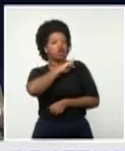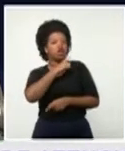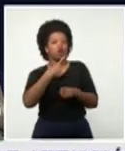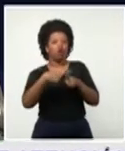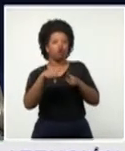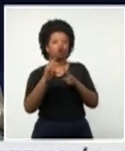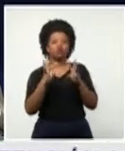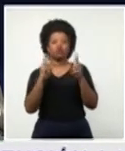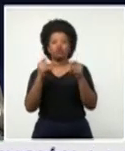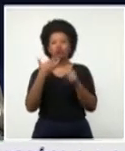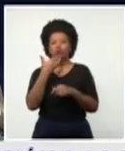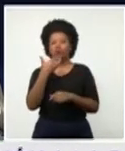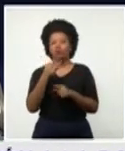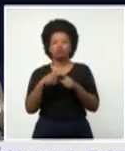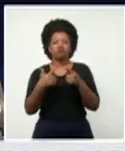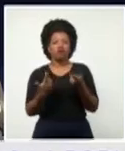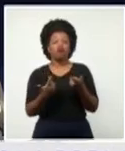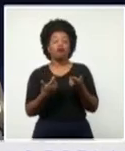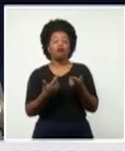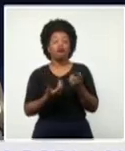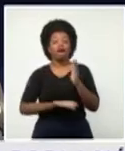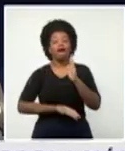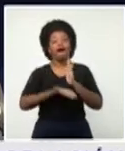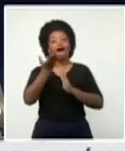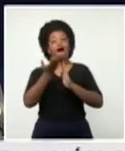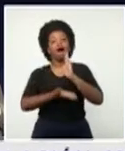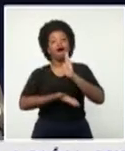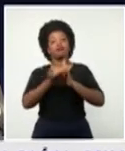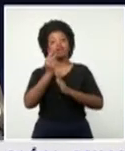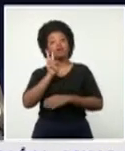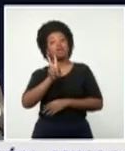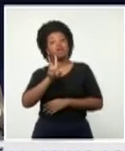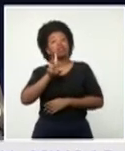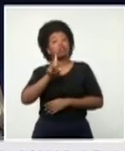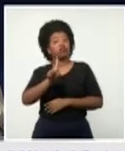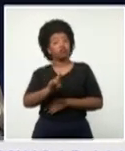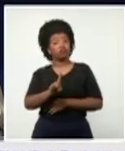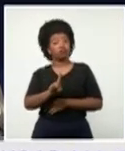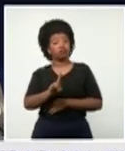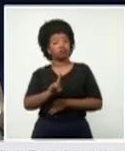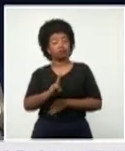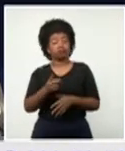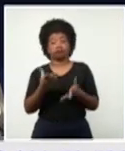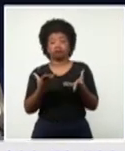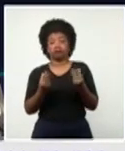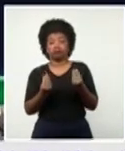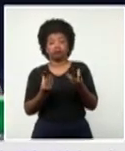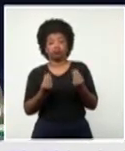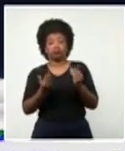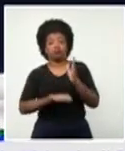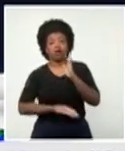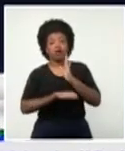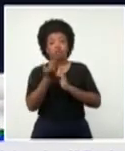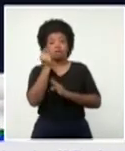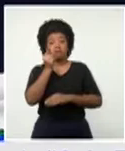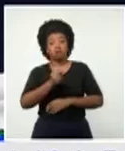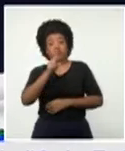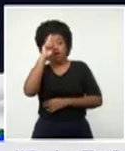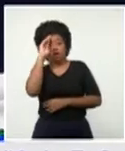favorable element. 21 people were discharged, much more discharges than confirmed